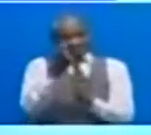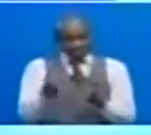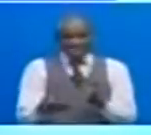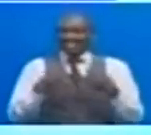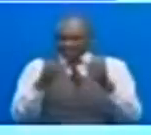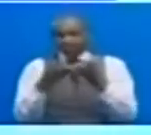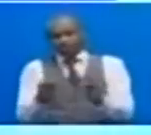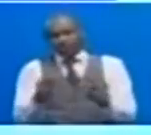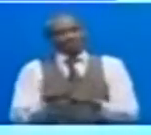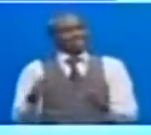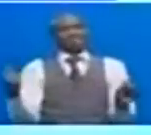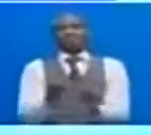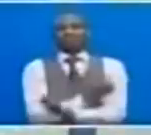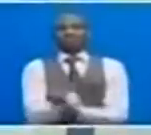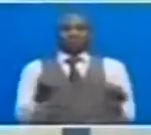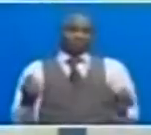any fruit.